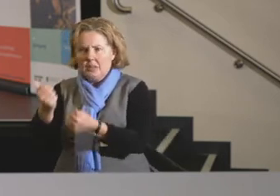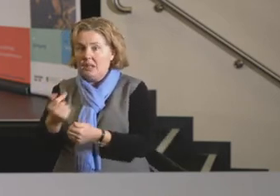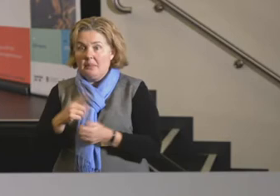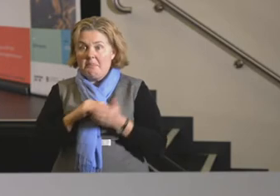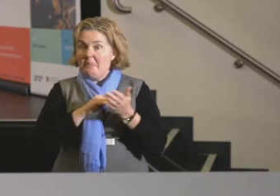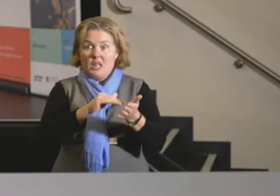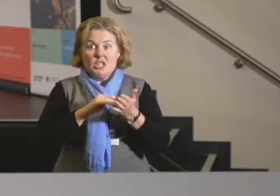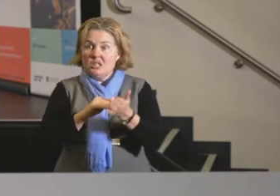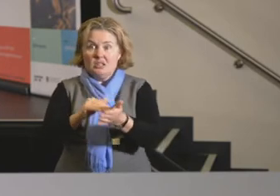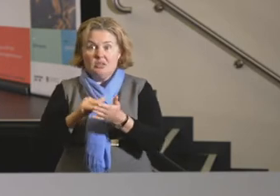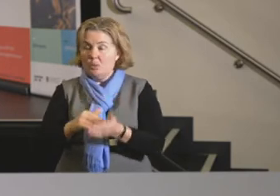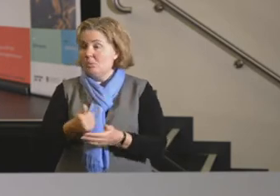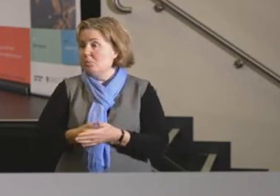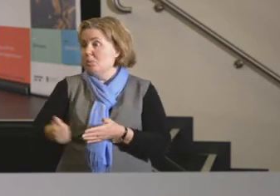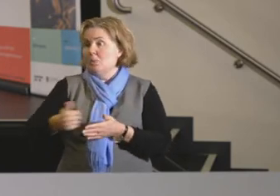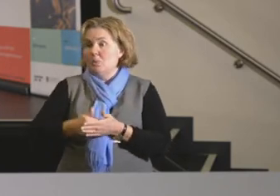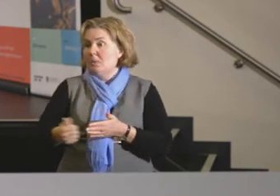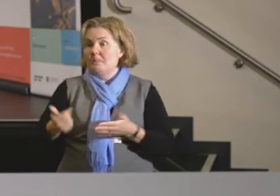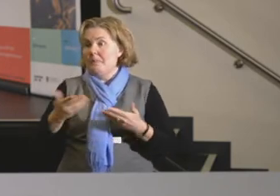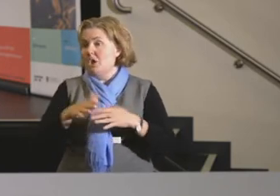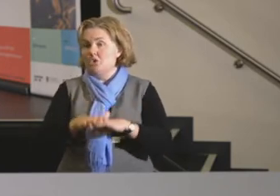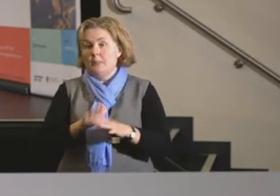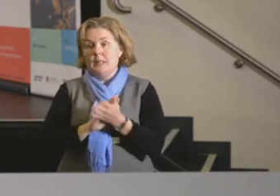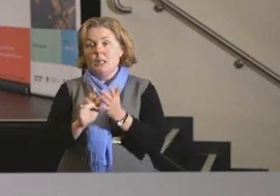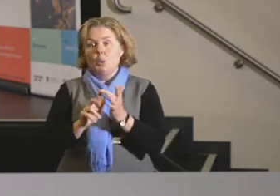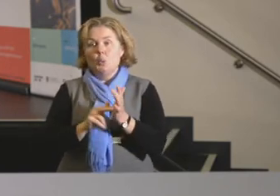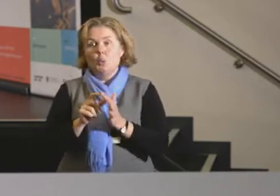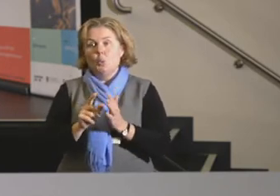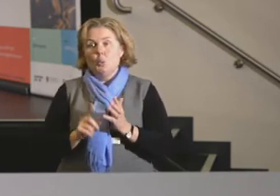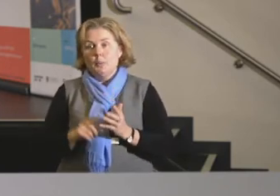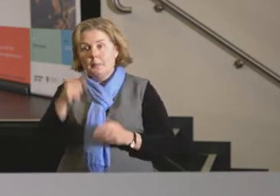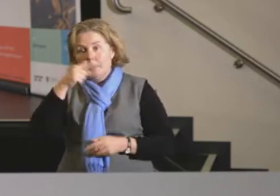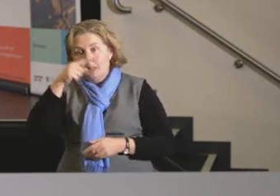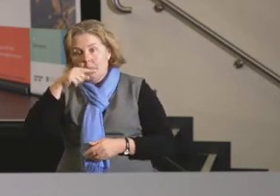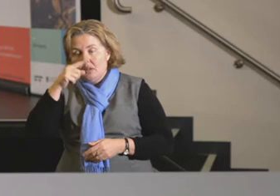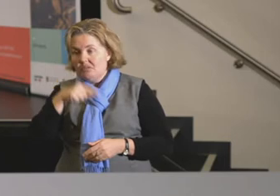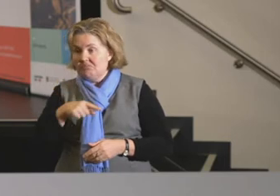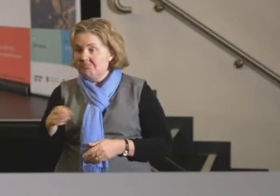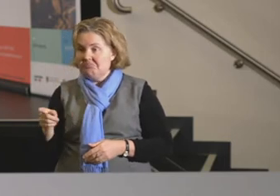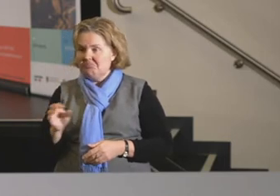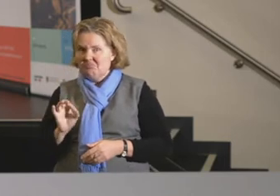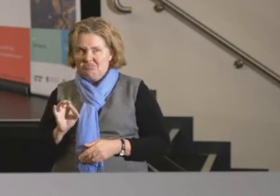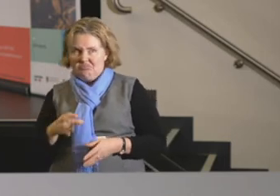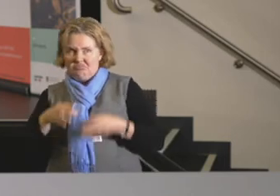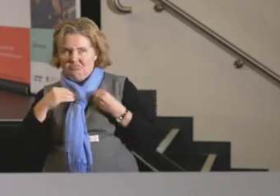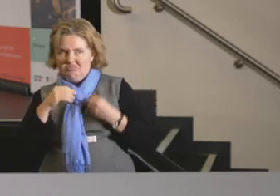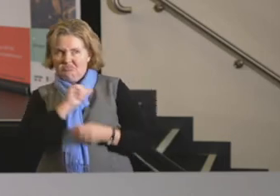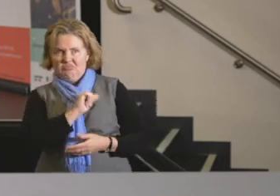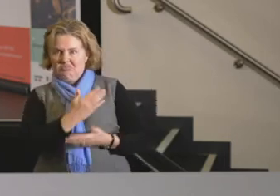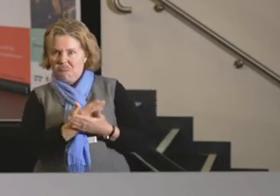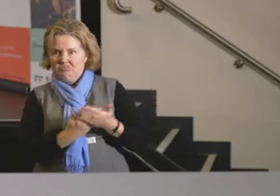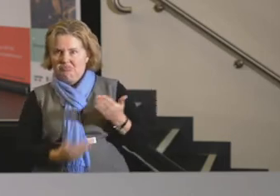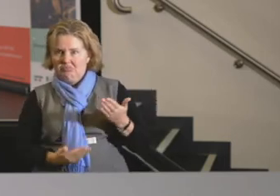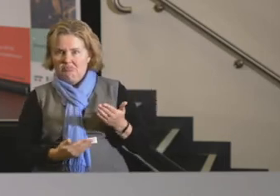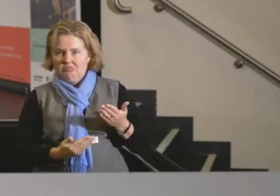ordinary mainstream Hindus, I think, who don't necessarily buy that narrative, but